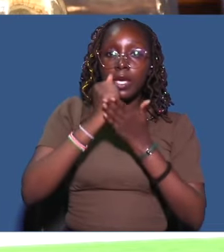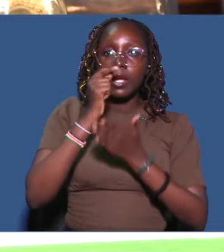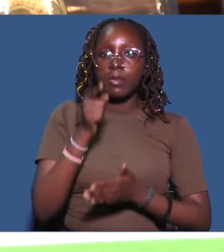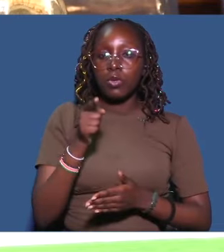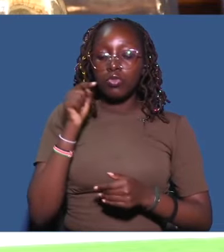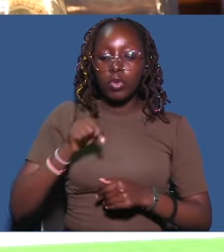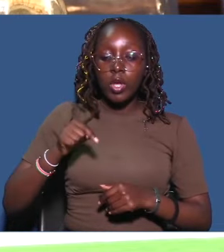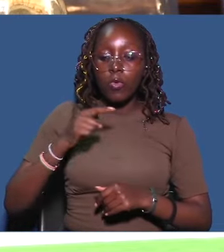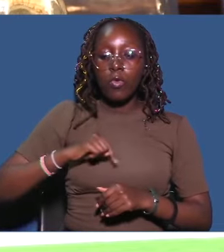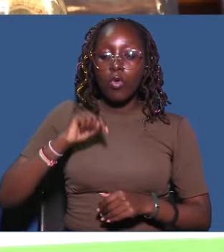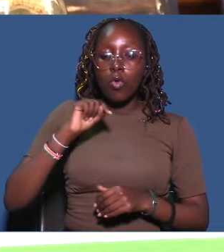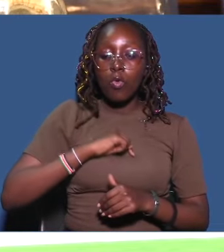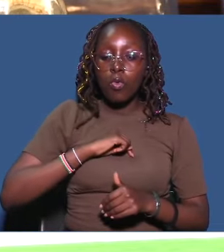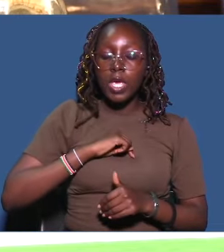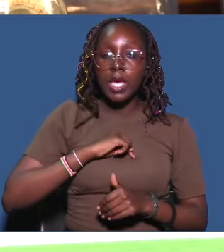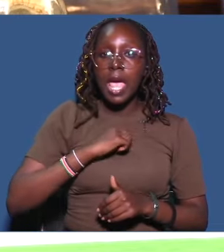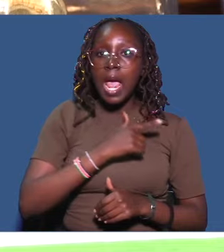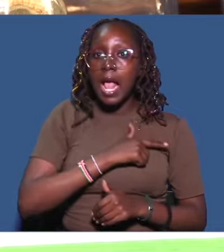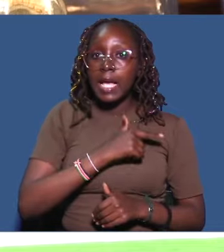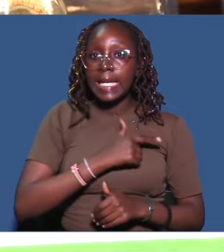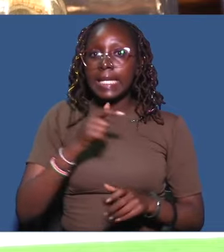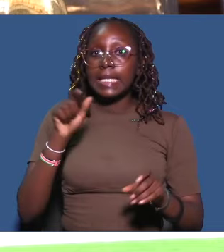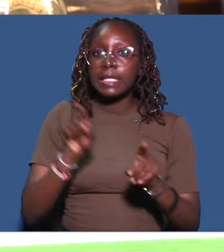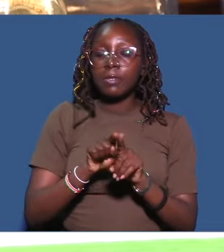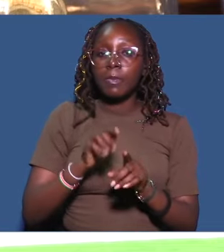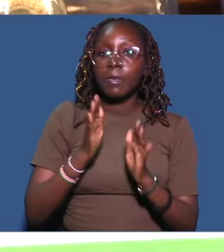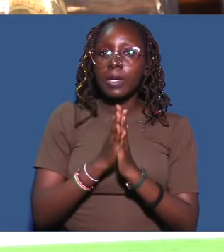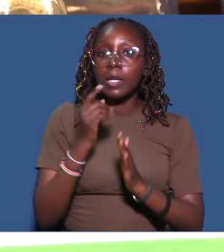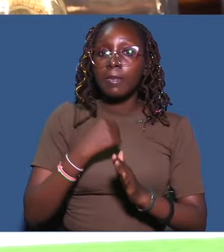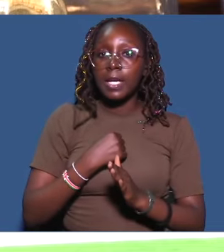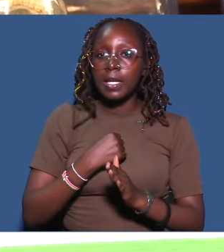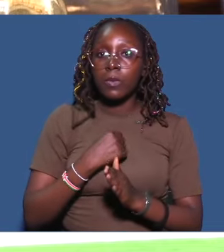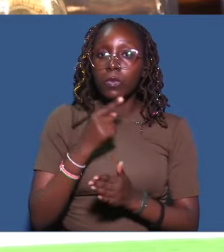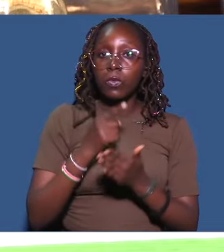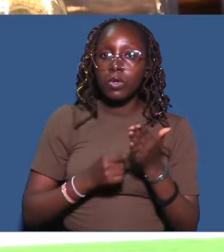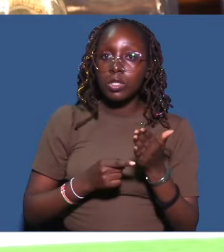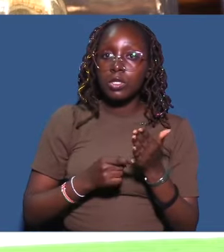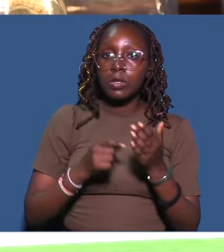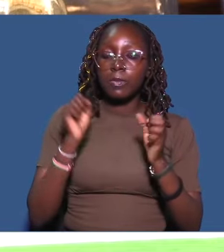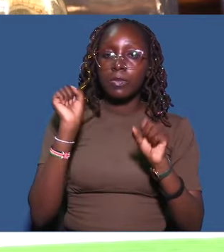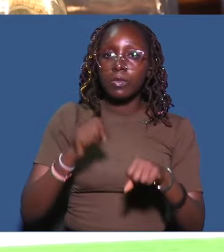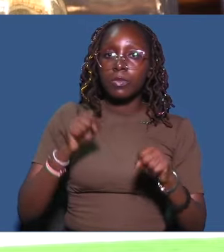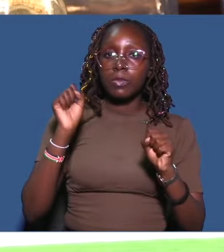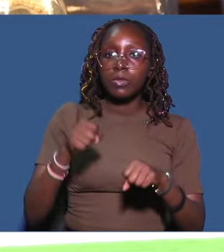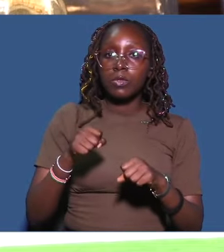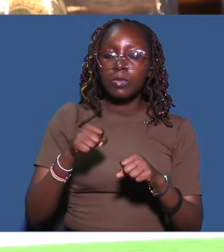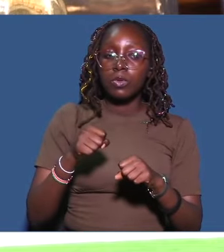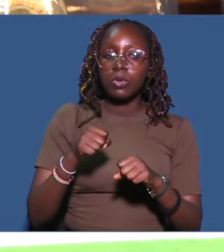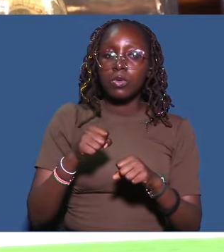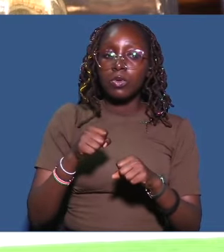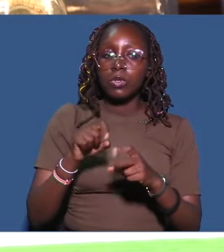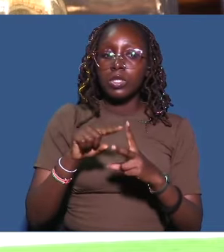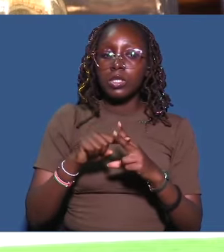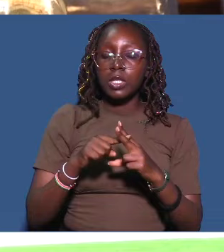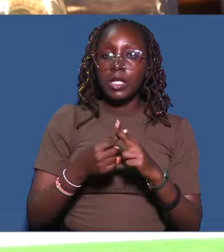if you have been lacking behind, my prayer is that now you be motivated to pick up and to start going toward the goals,